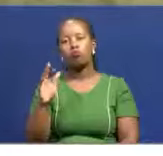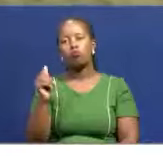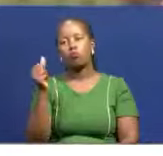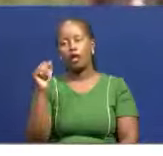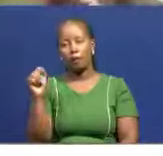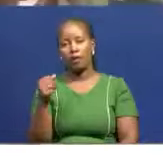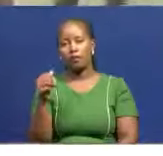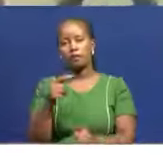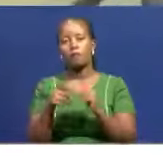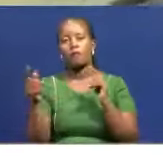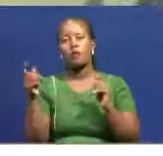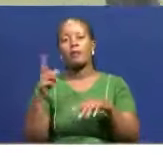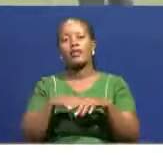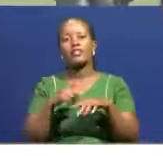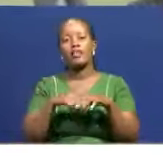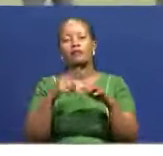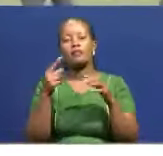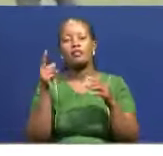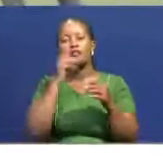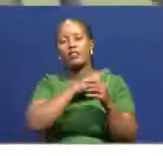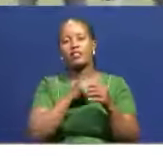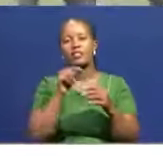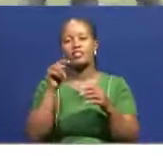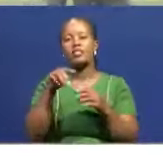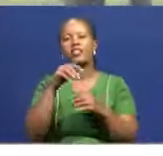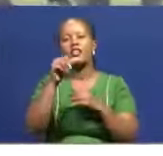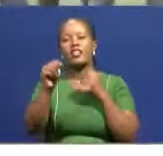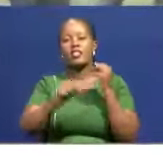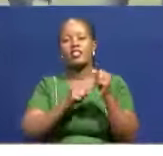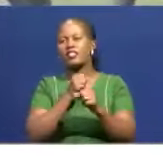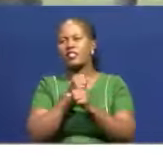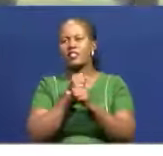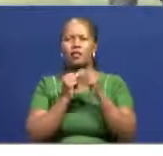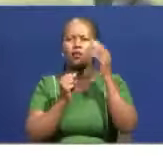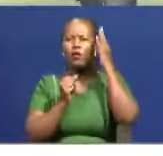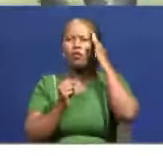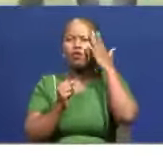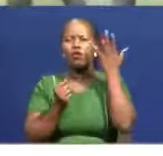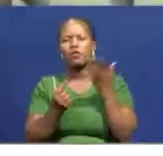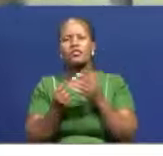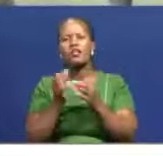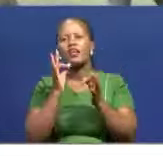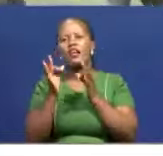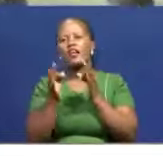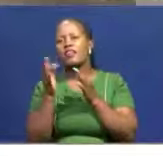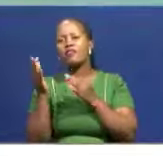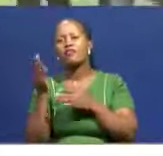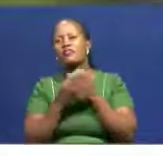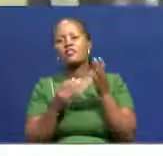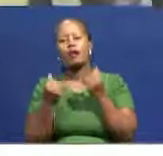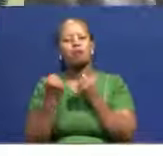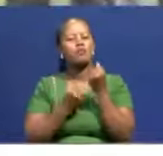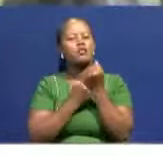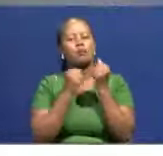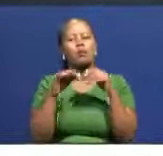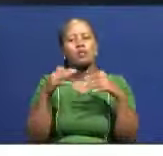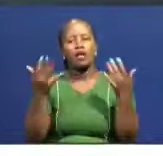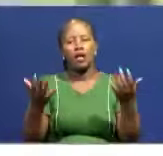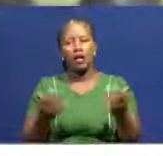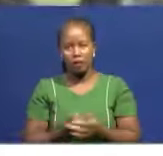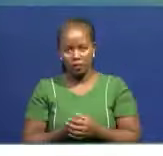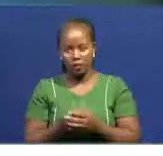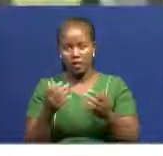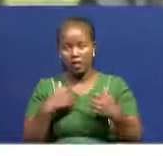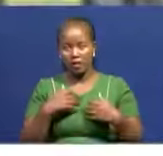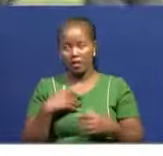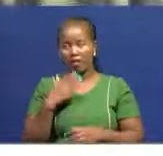he finishes this year as a Form 4, then they'll be able to see, right, do you get him into Masinde Muliro and how do we support him? So they have their